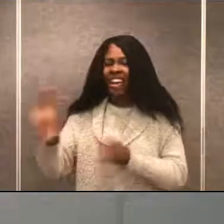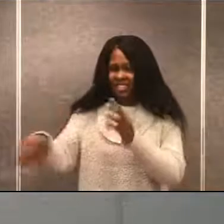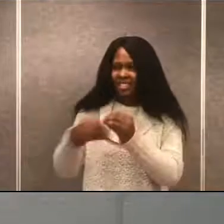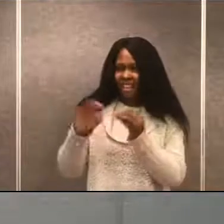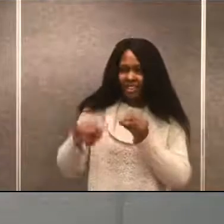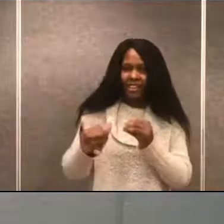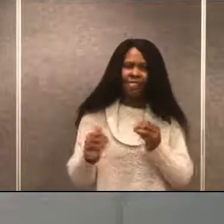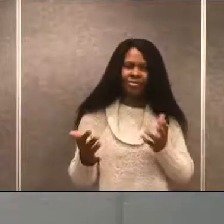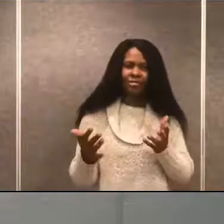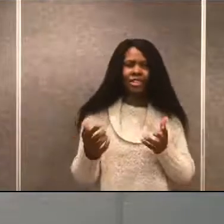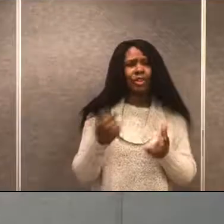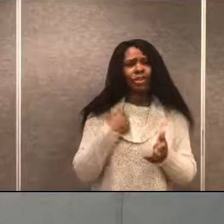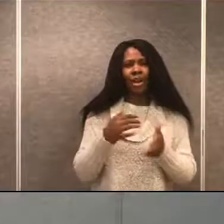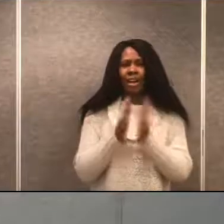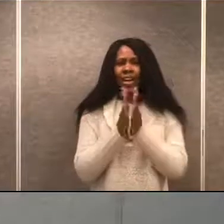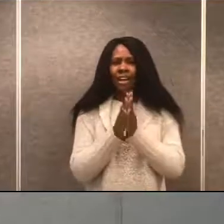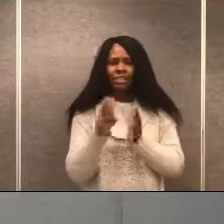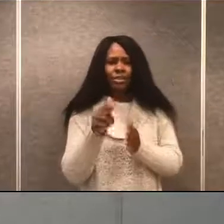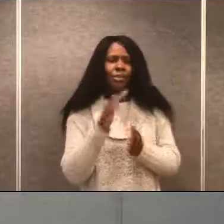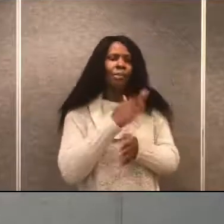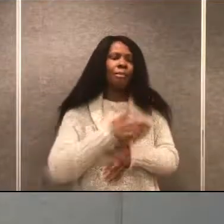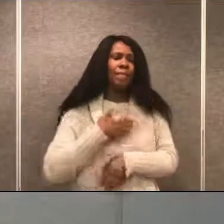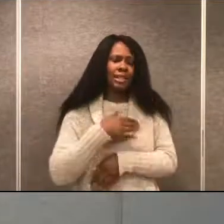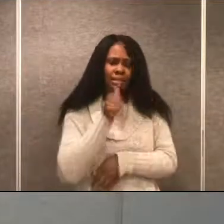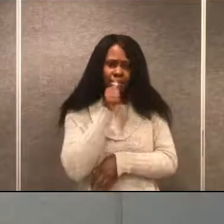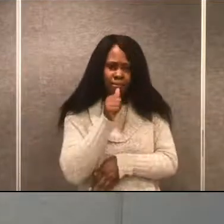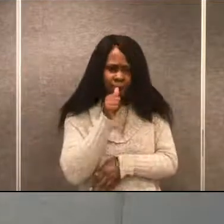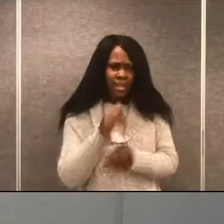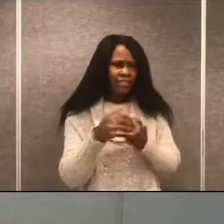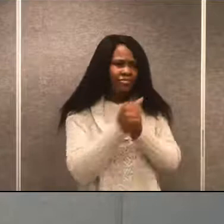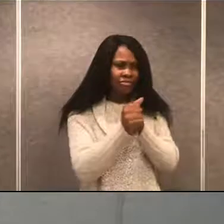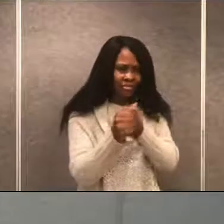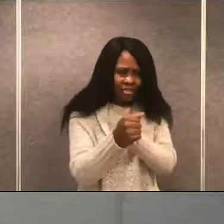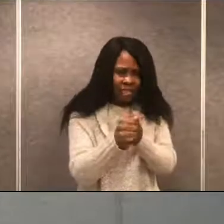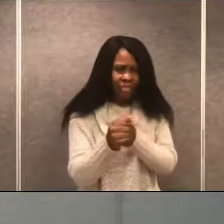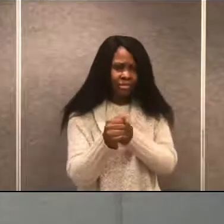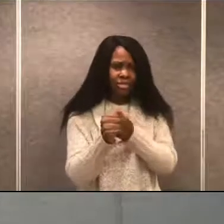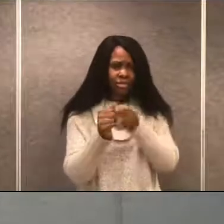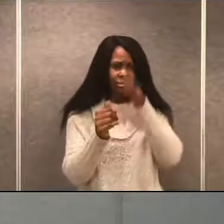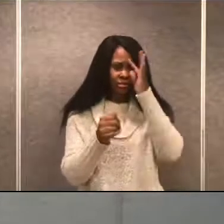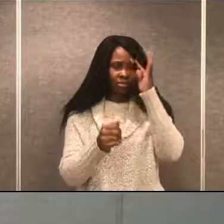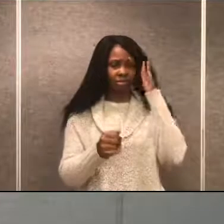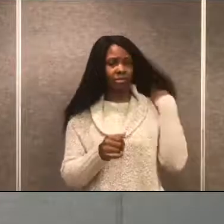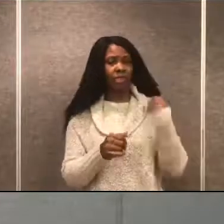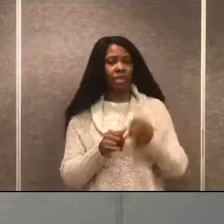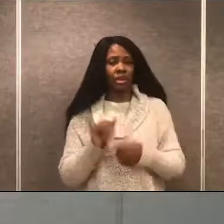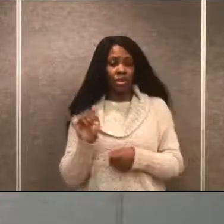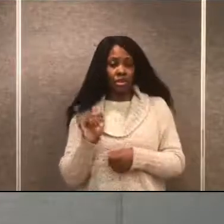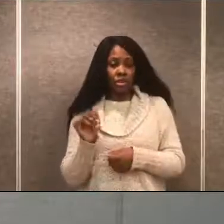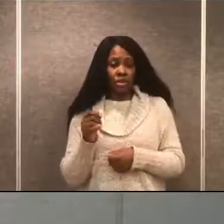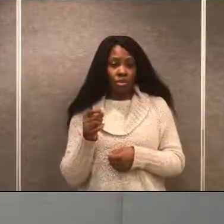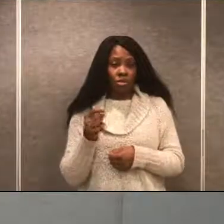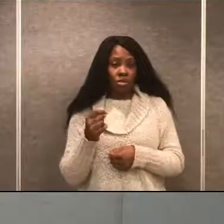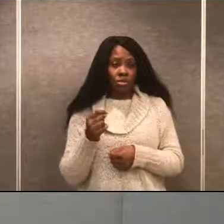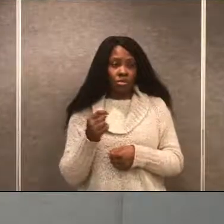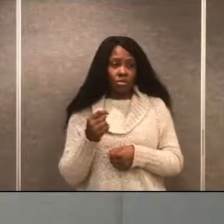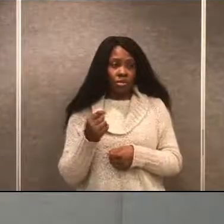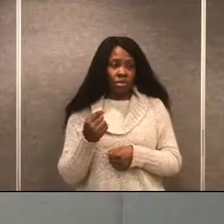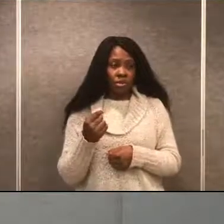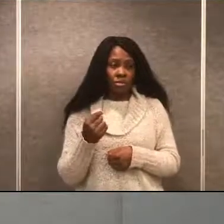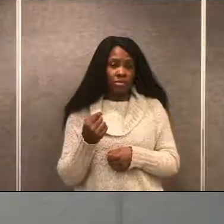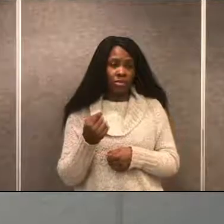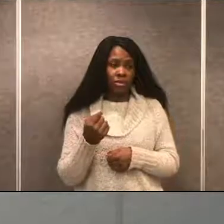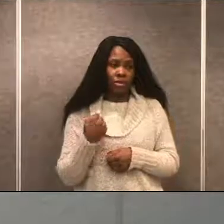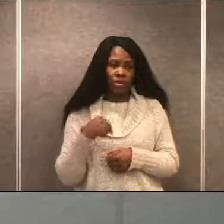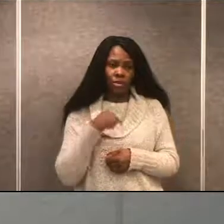So I ask for your patience. I ask for your flexibility. And also too, we want to make sure that we're also accountable, but we